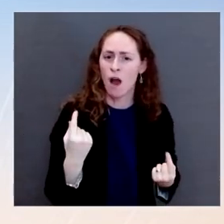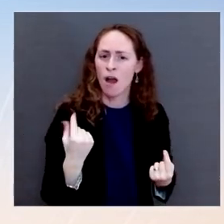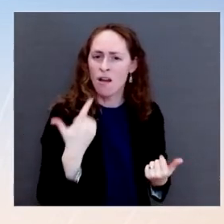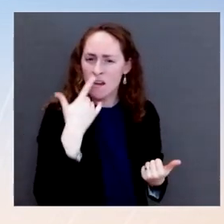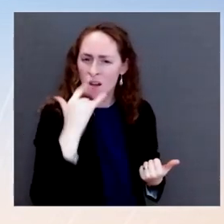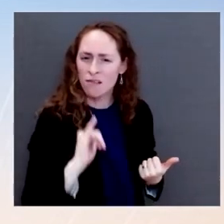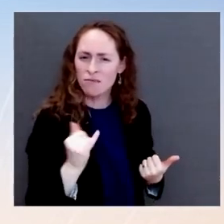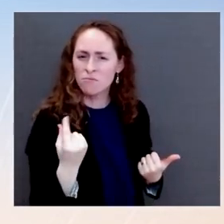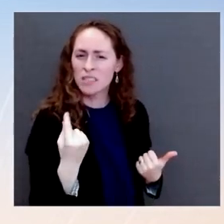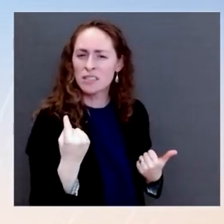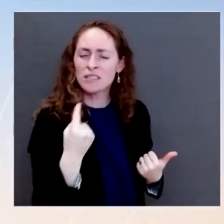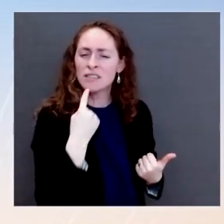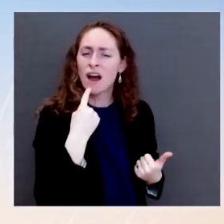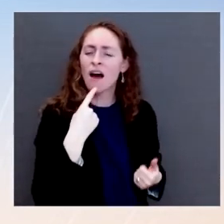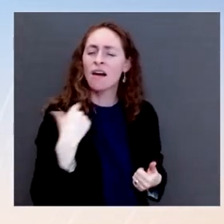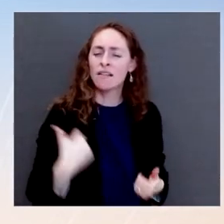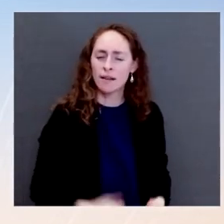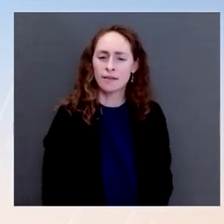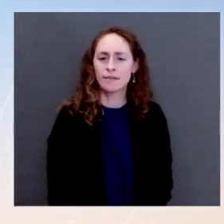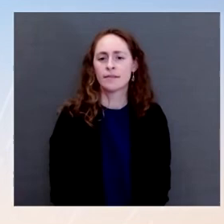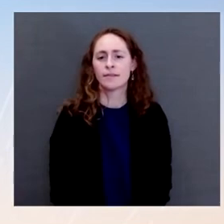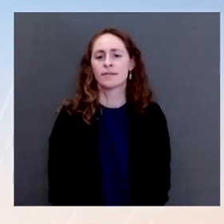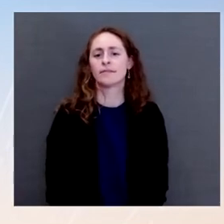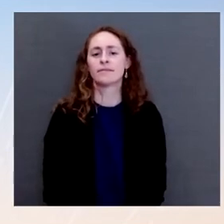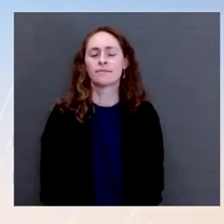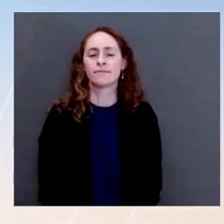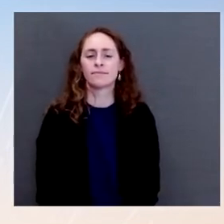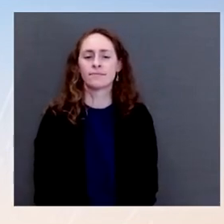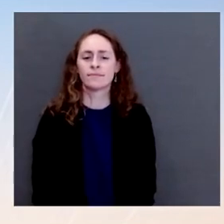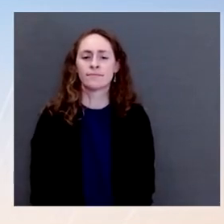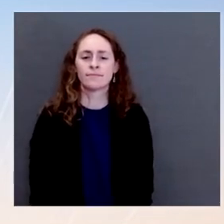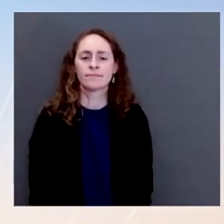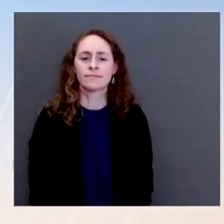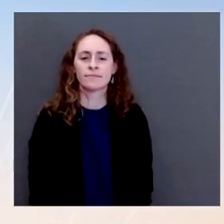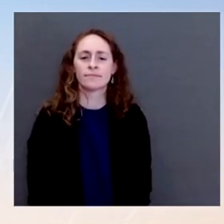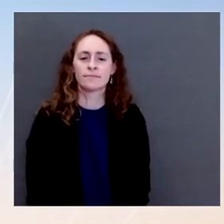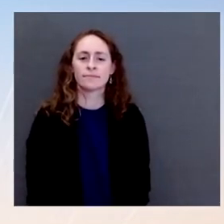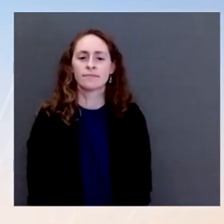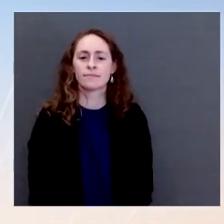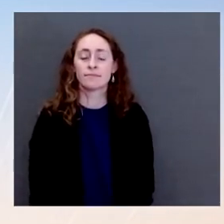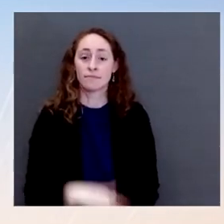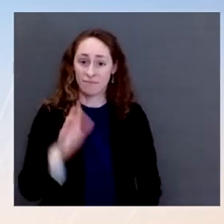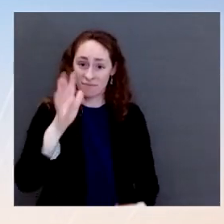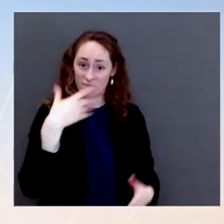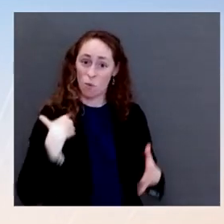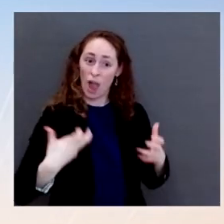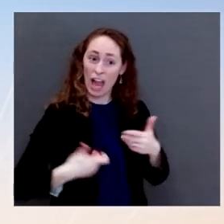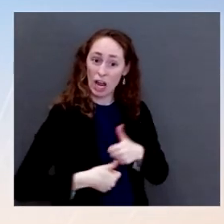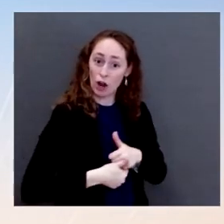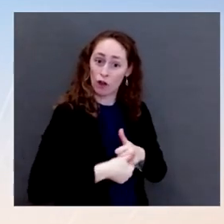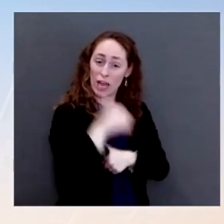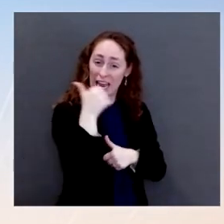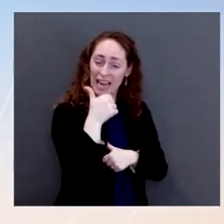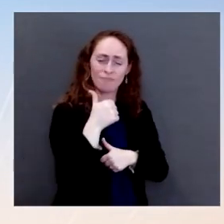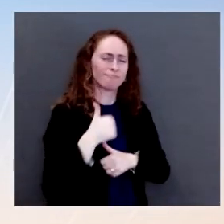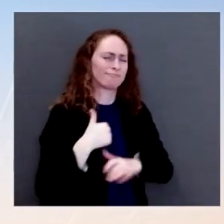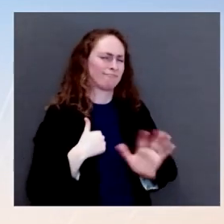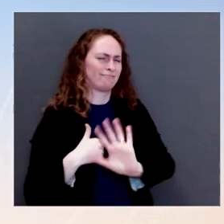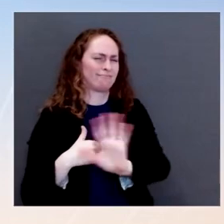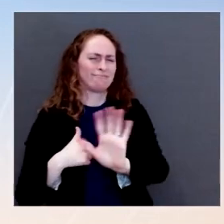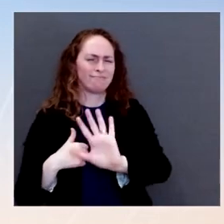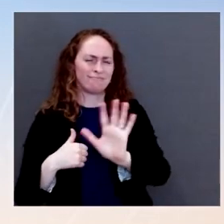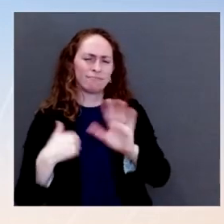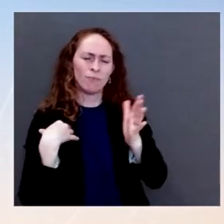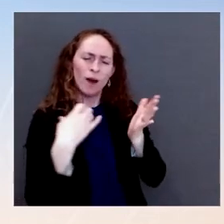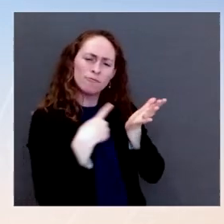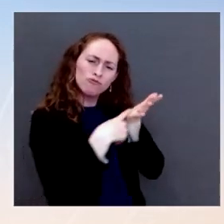diplomacy. In the meantime, on financial sanctions, we've consulted significantly with our allies and believe we have a path forward that would